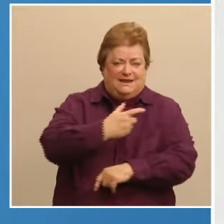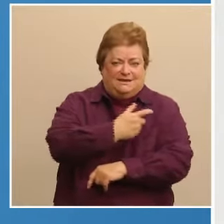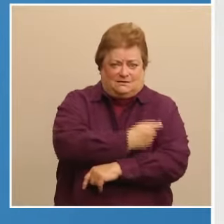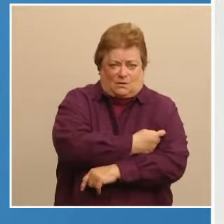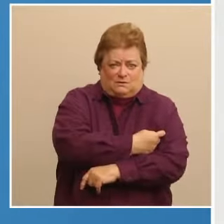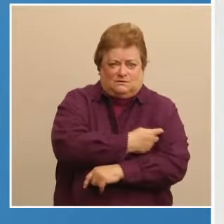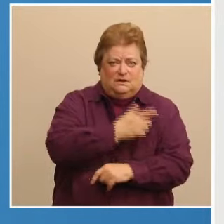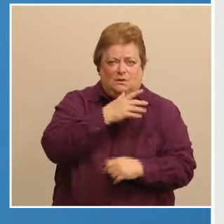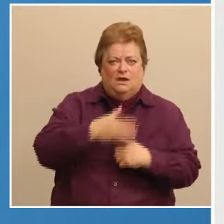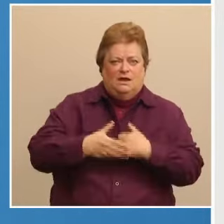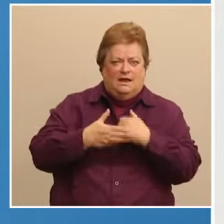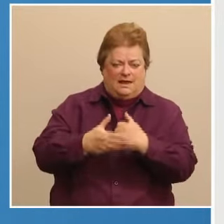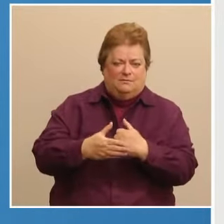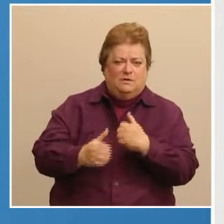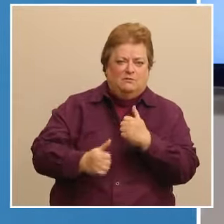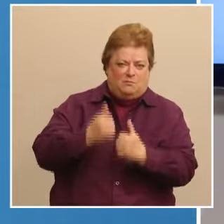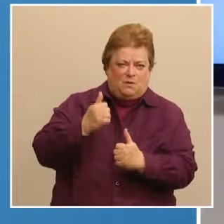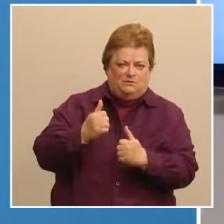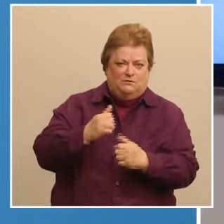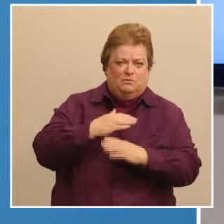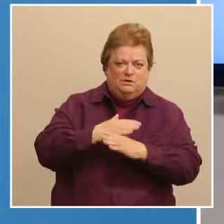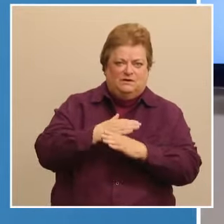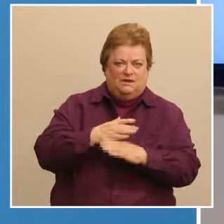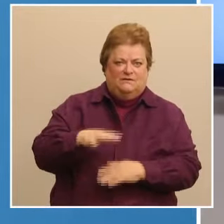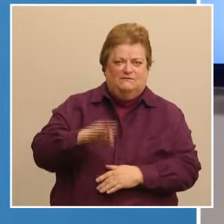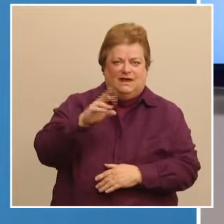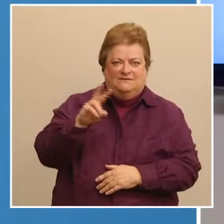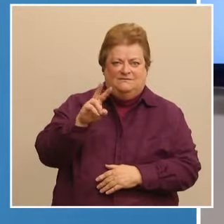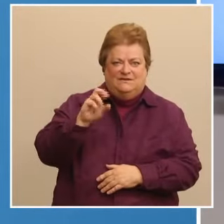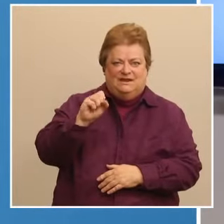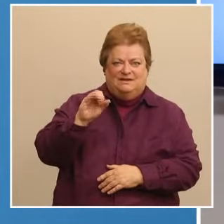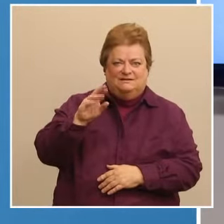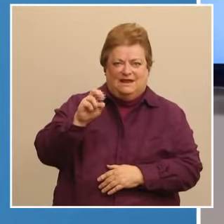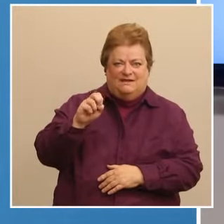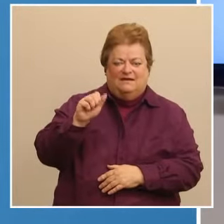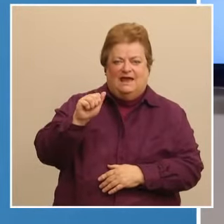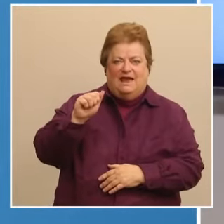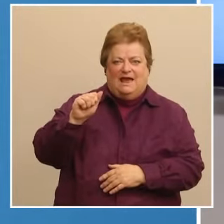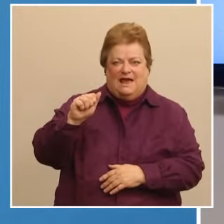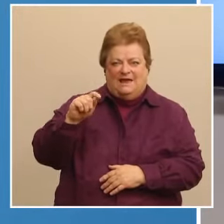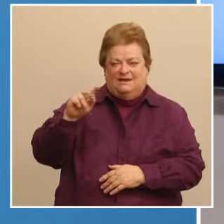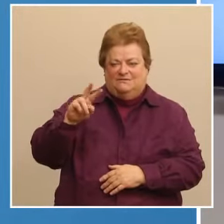will help provide the most protection. You can find vSafe at